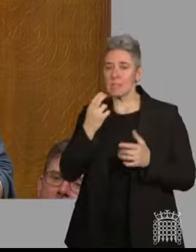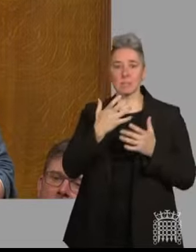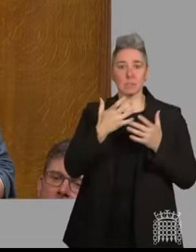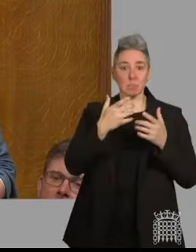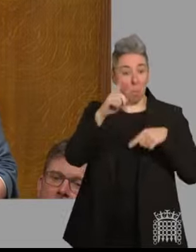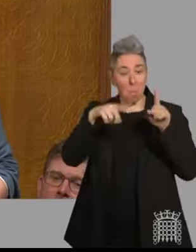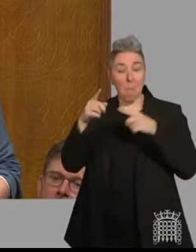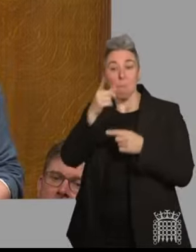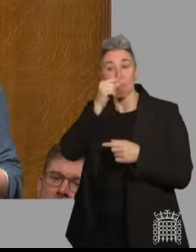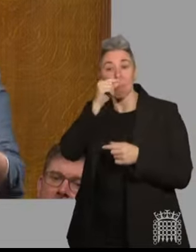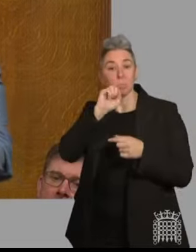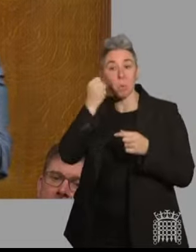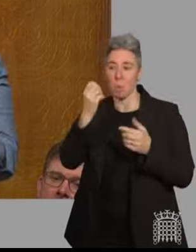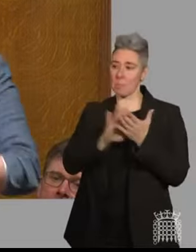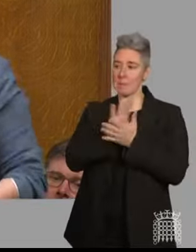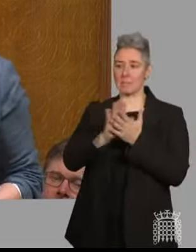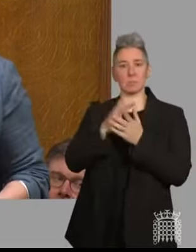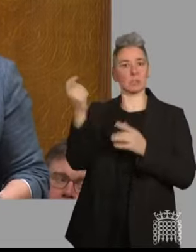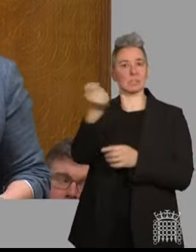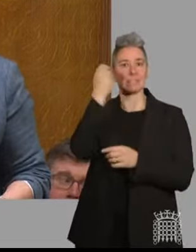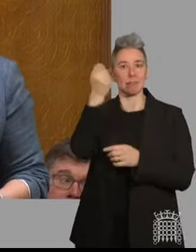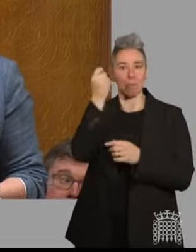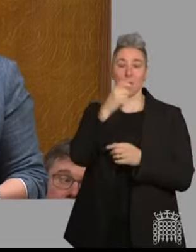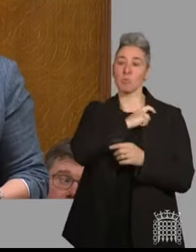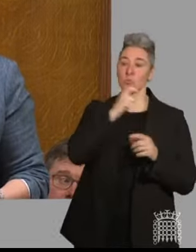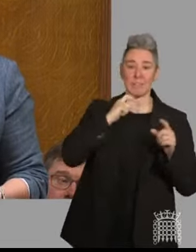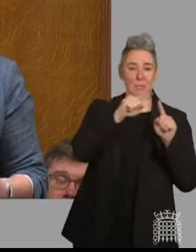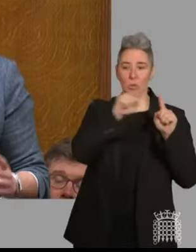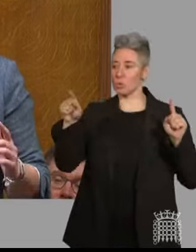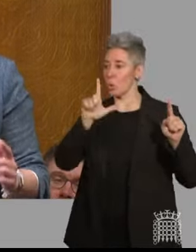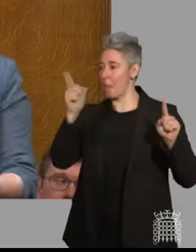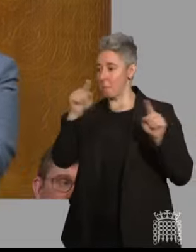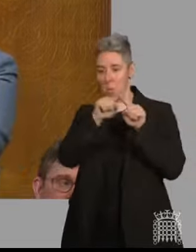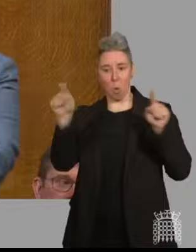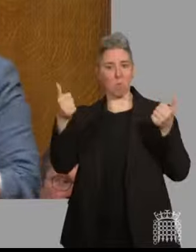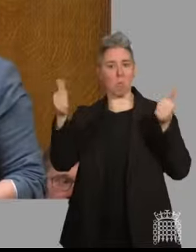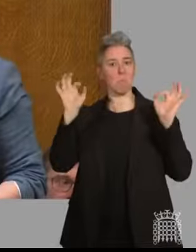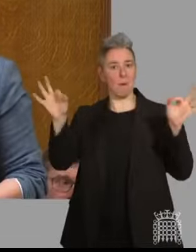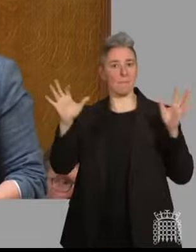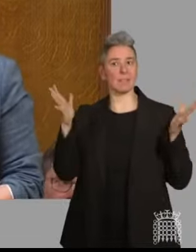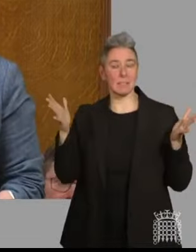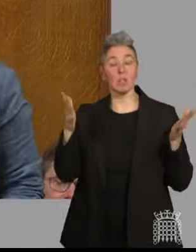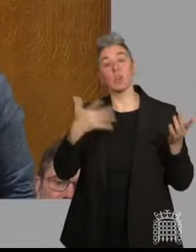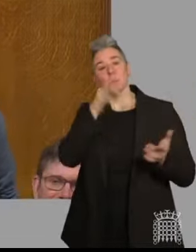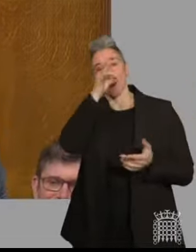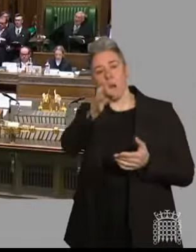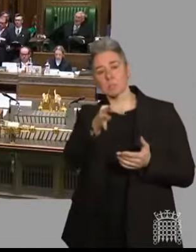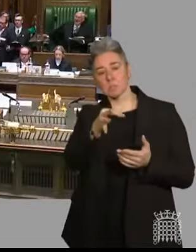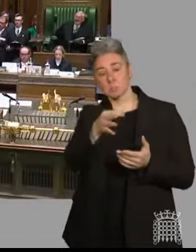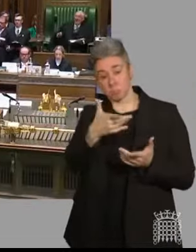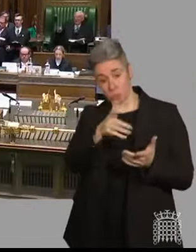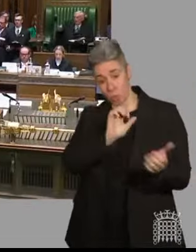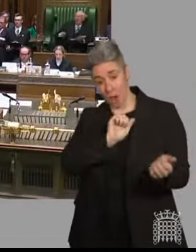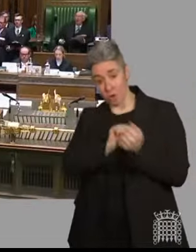Station reopened in Leyland. So, does my right friend agree with me that that's a great idea and we should crack on with it?